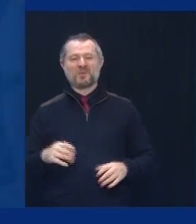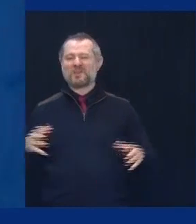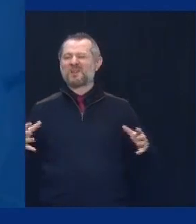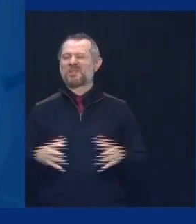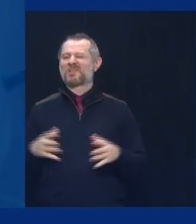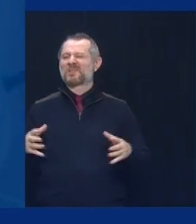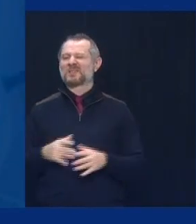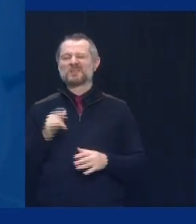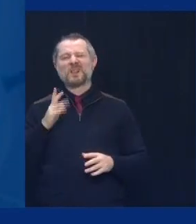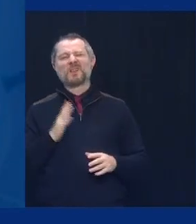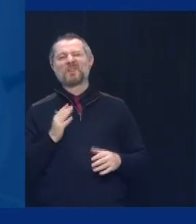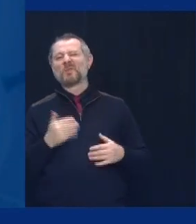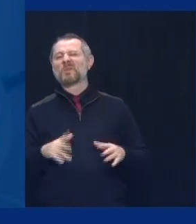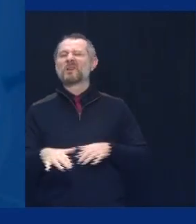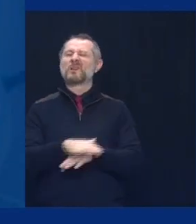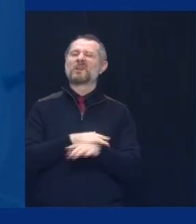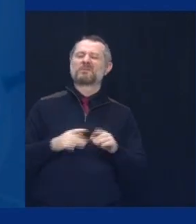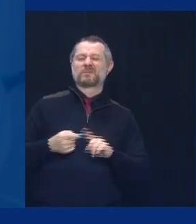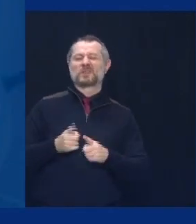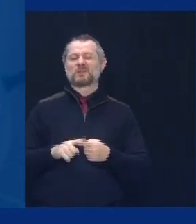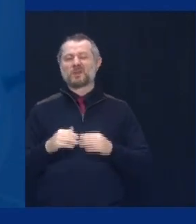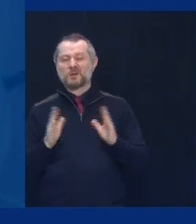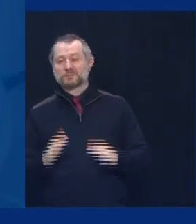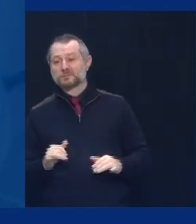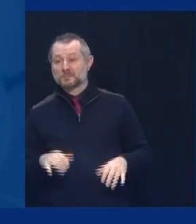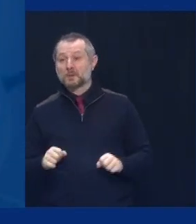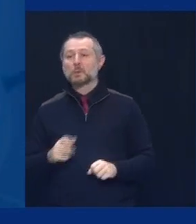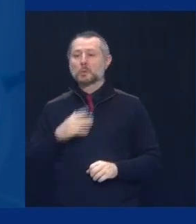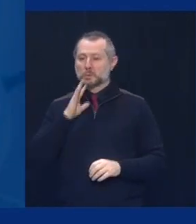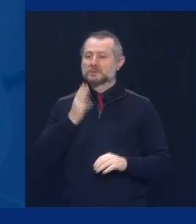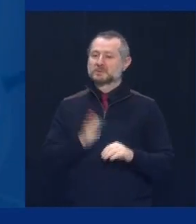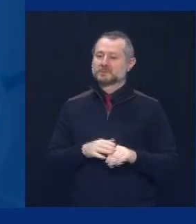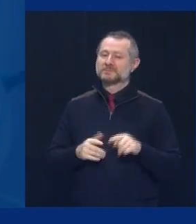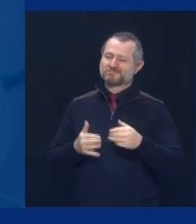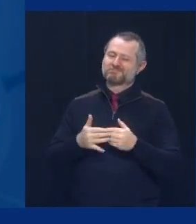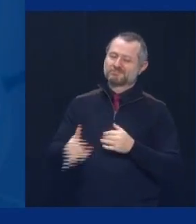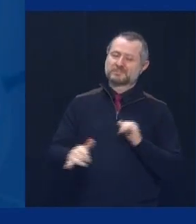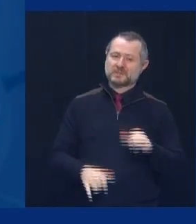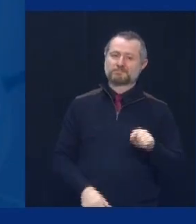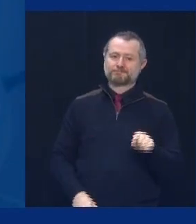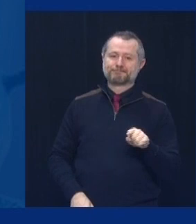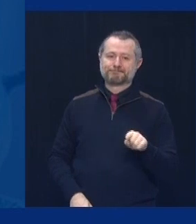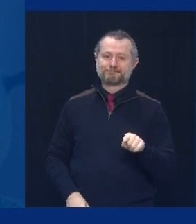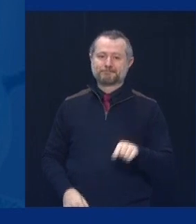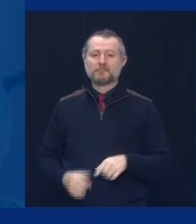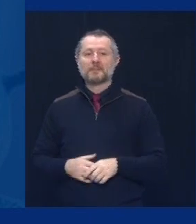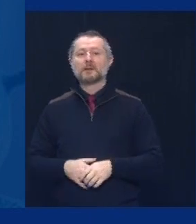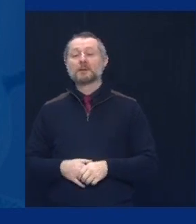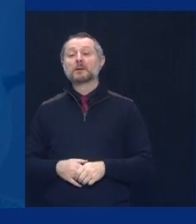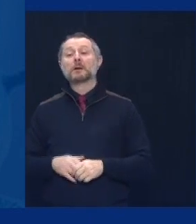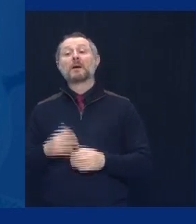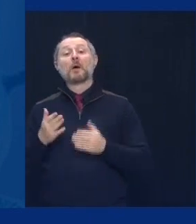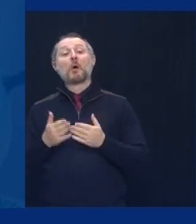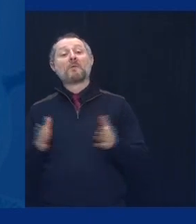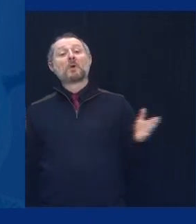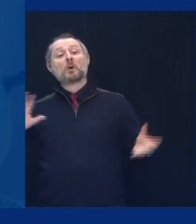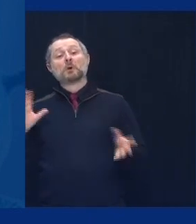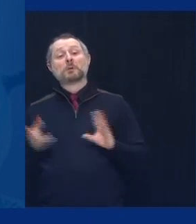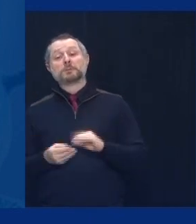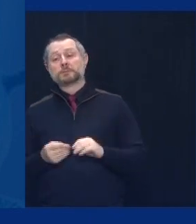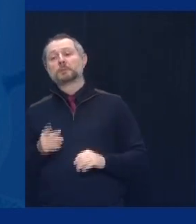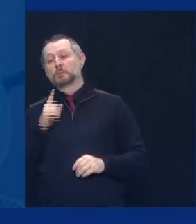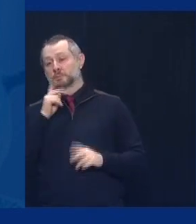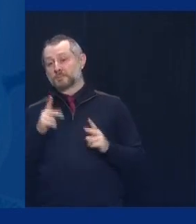going to continue to increase over the holidays. In general, also, you see compliance by